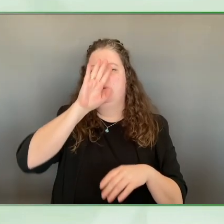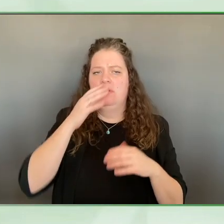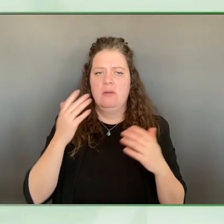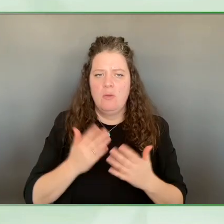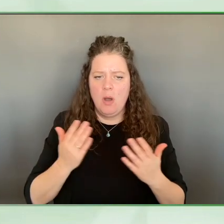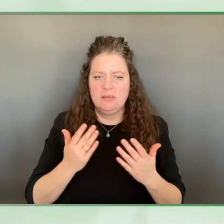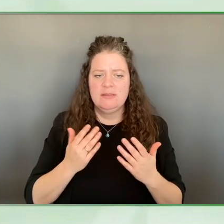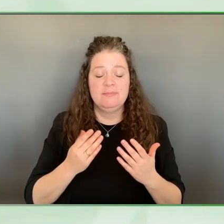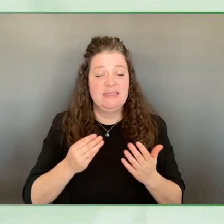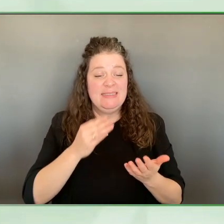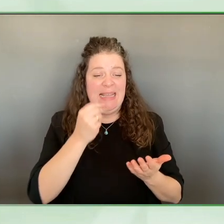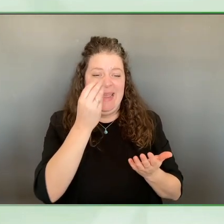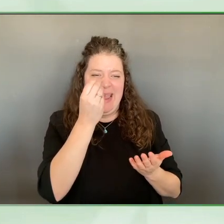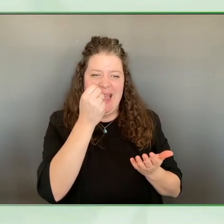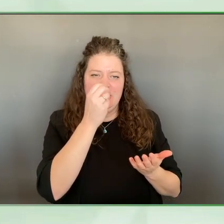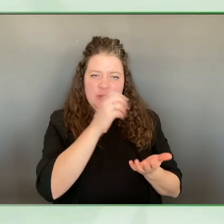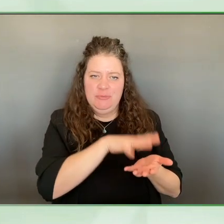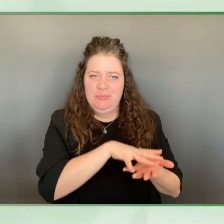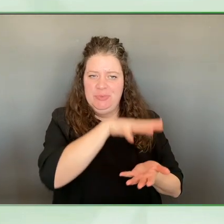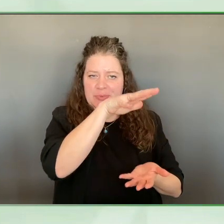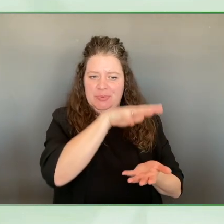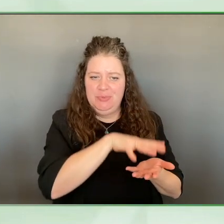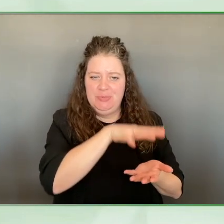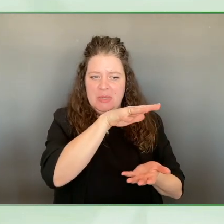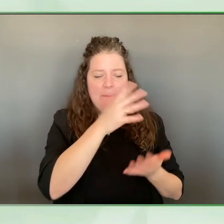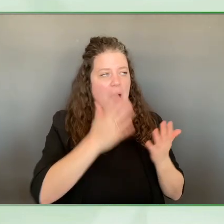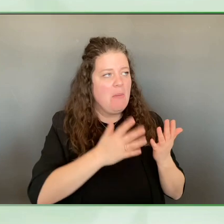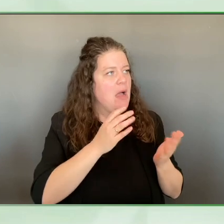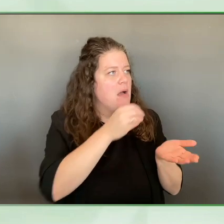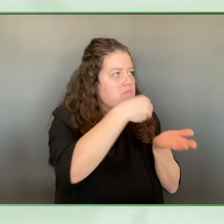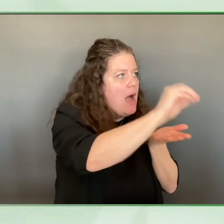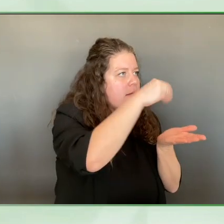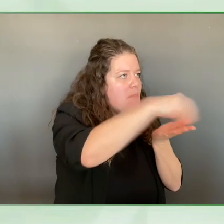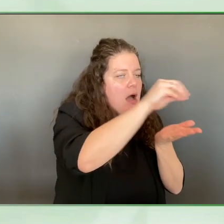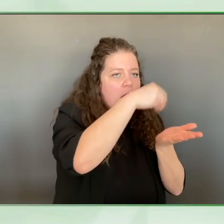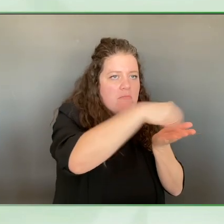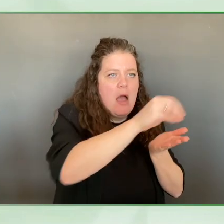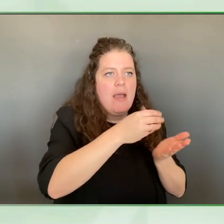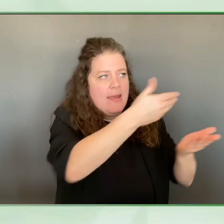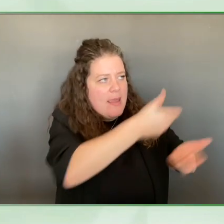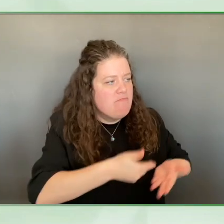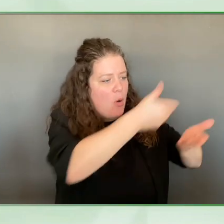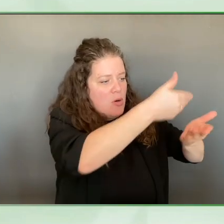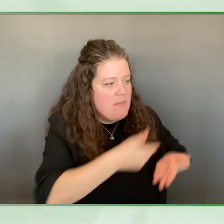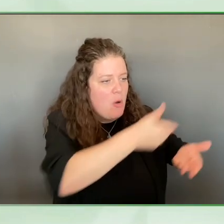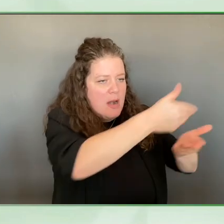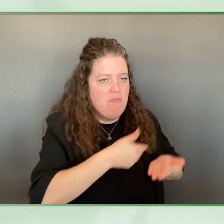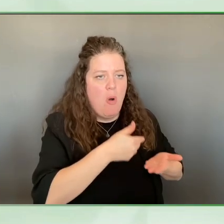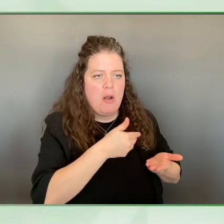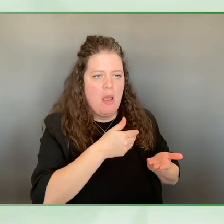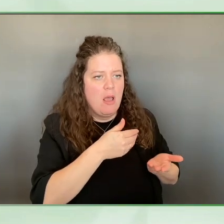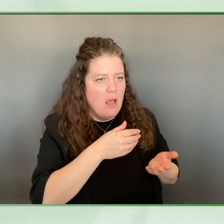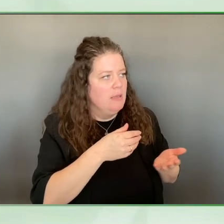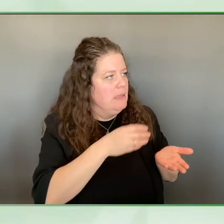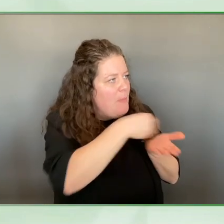like purchasing, importing, fabricating for much quantity and lower prices, but